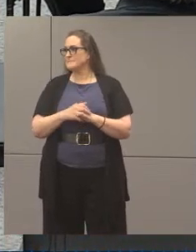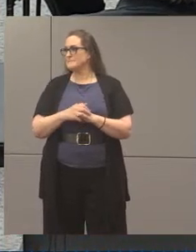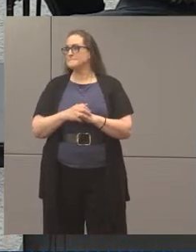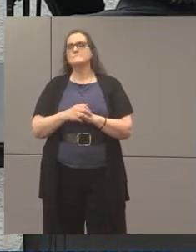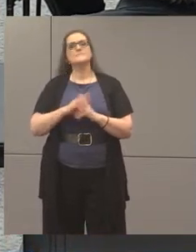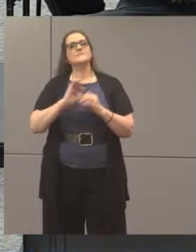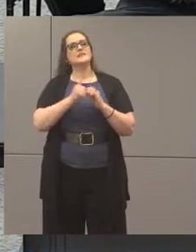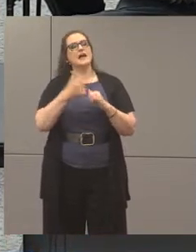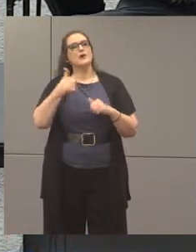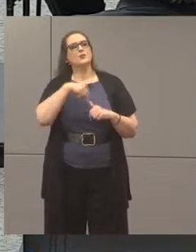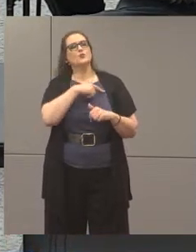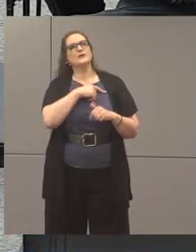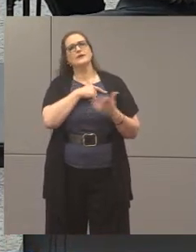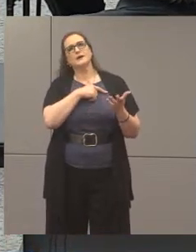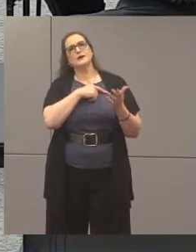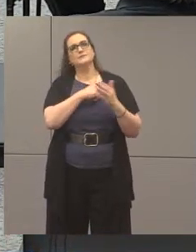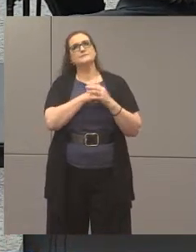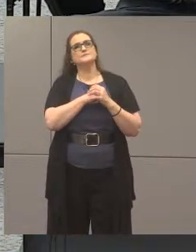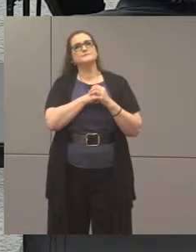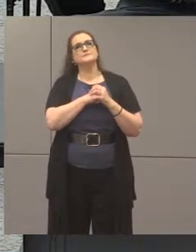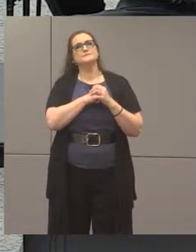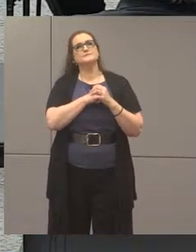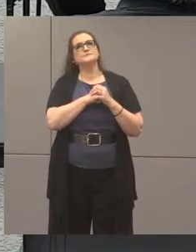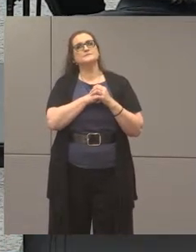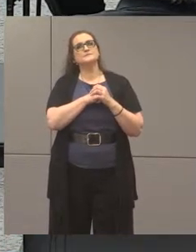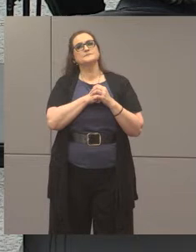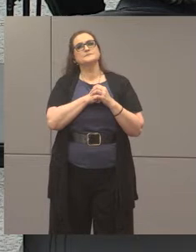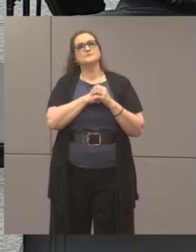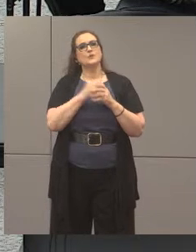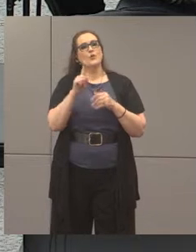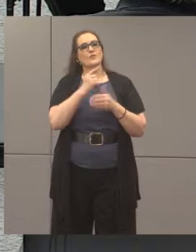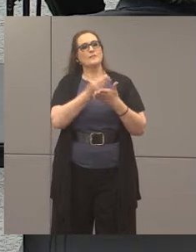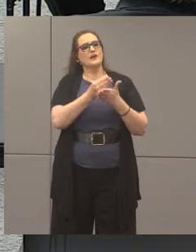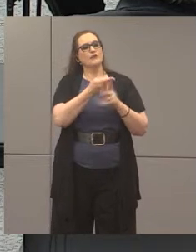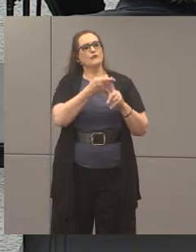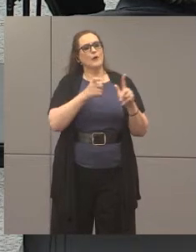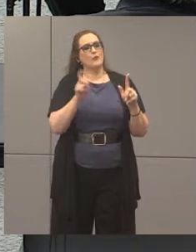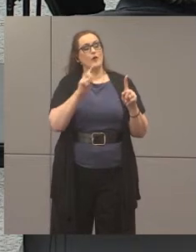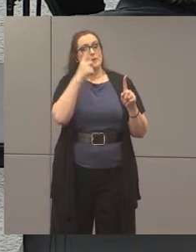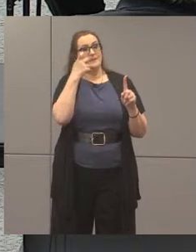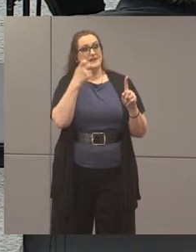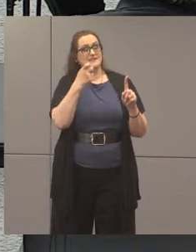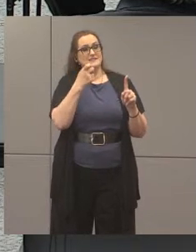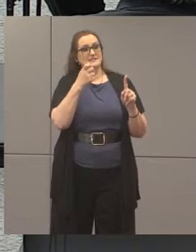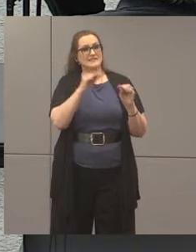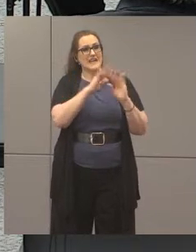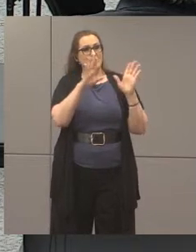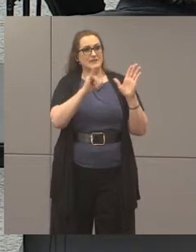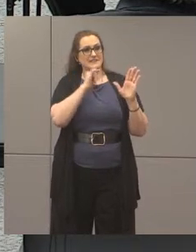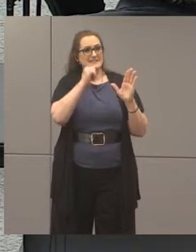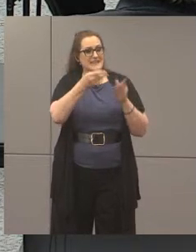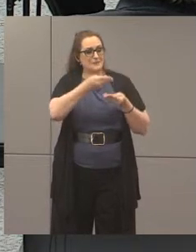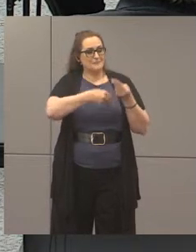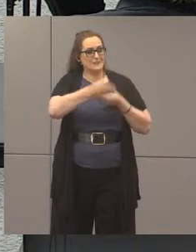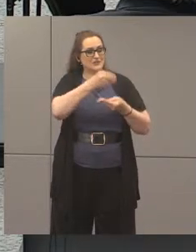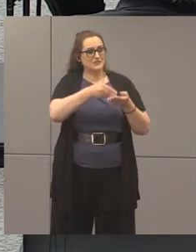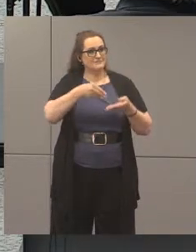How do we, where will this money come from? Because it's obviously an unbudgeted expenditure.